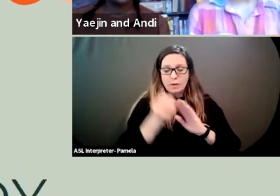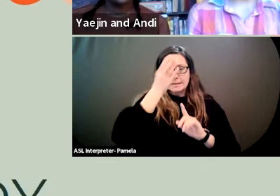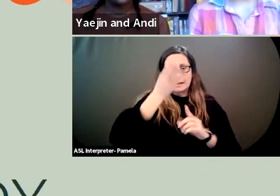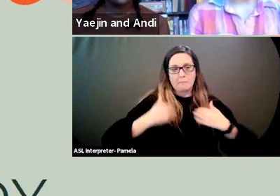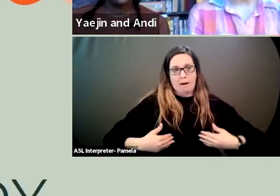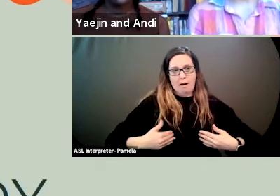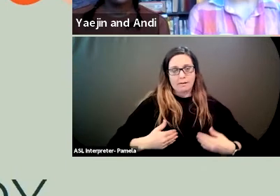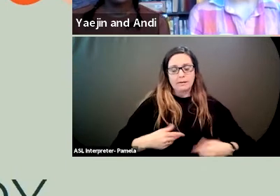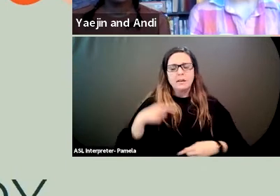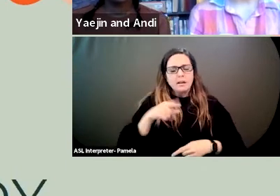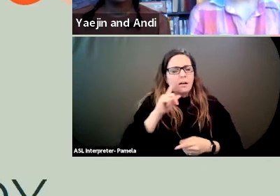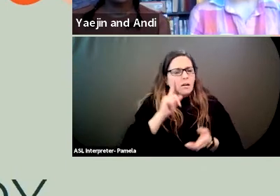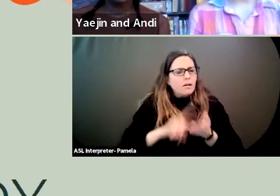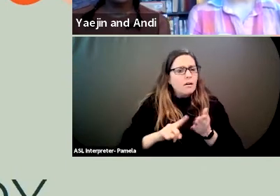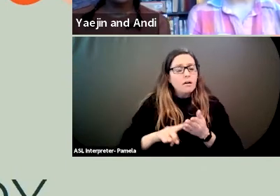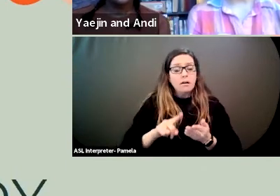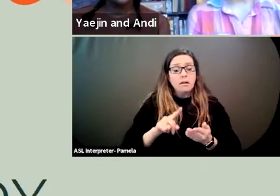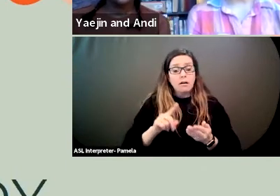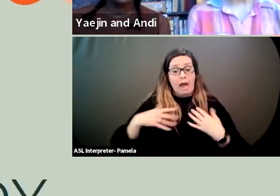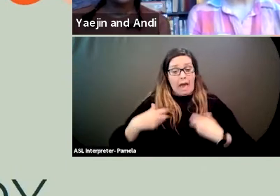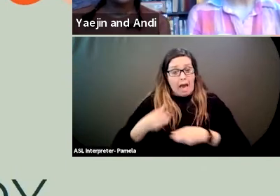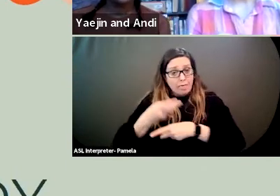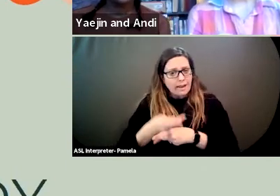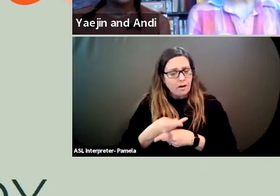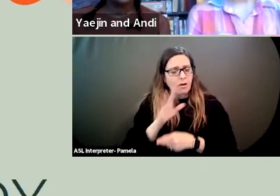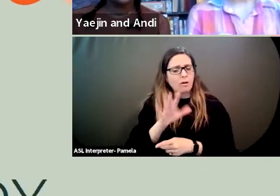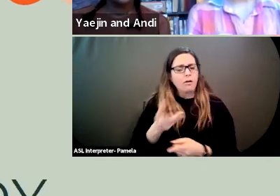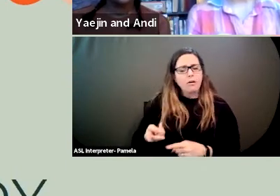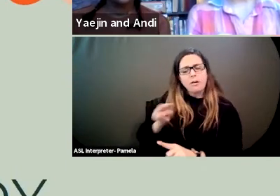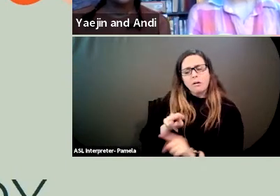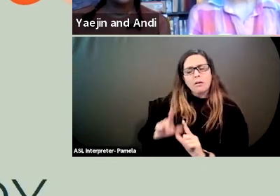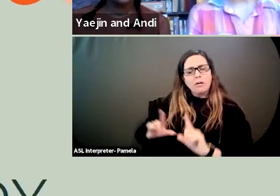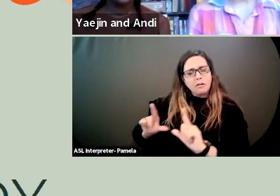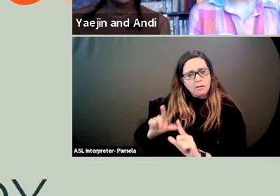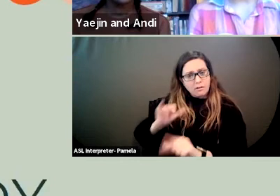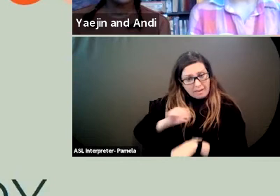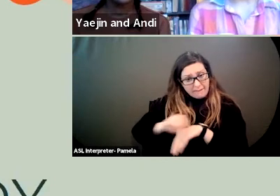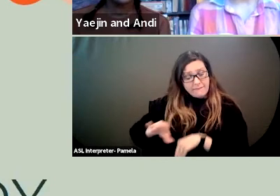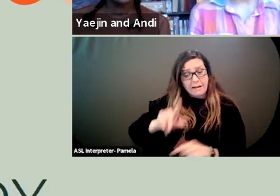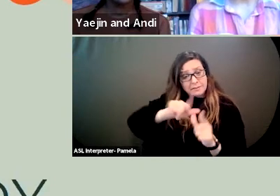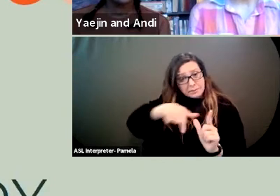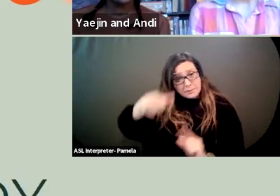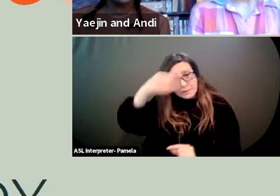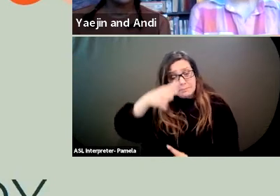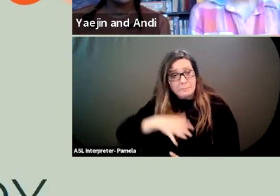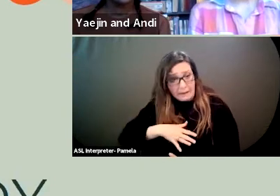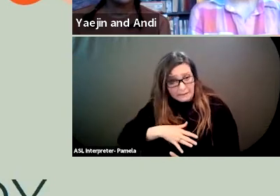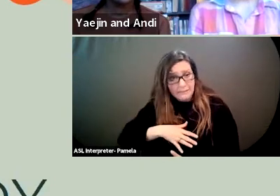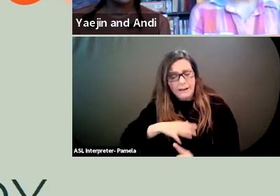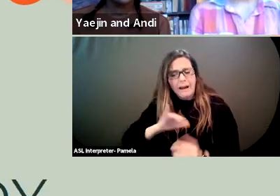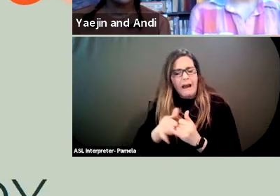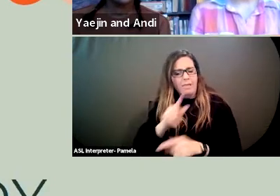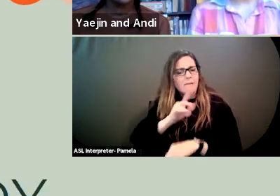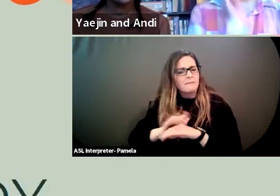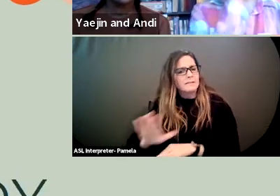examining biases in healthcare towards gay, bisexual, and queer men, and the negative impact this holds for their eating disorder treatment. Our goal was to